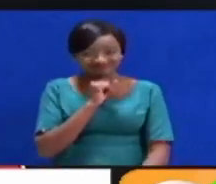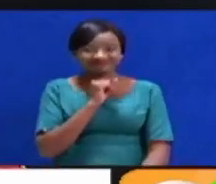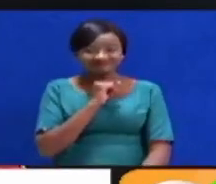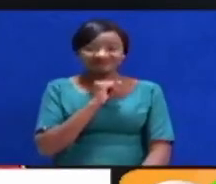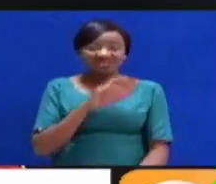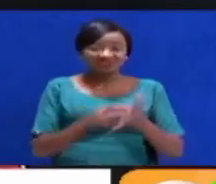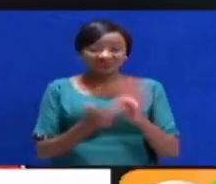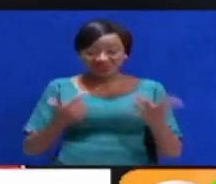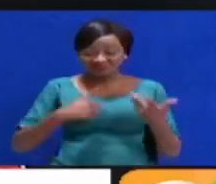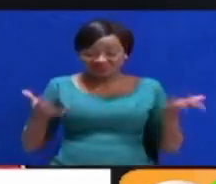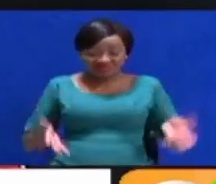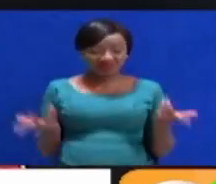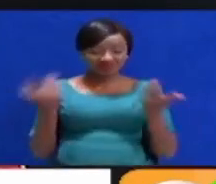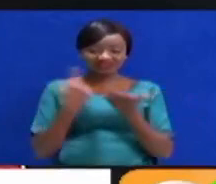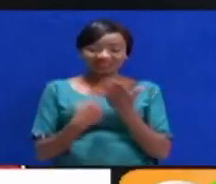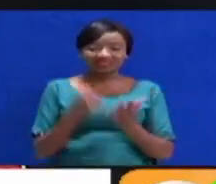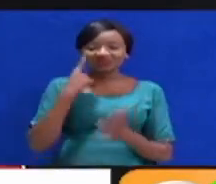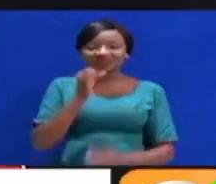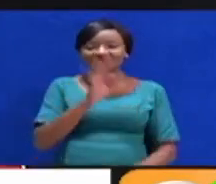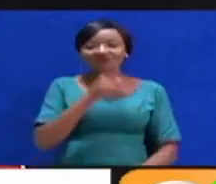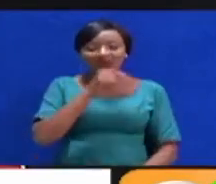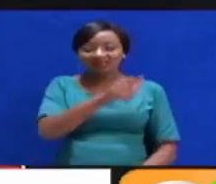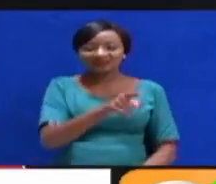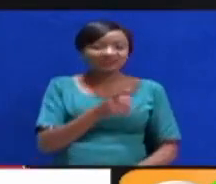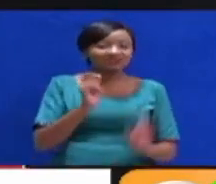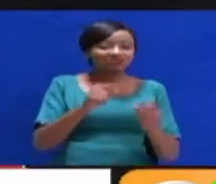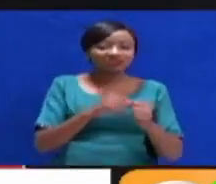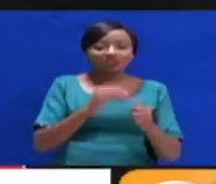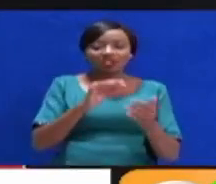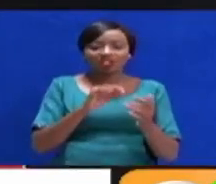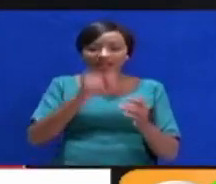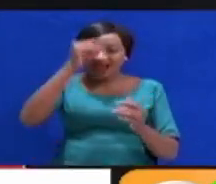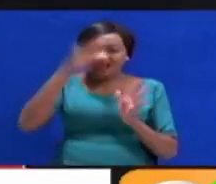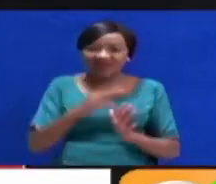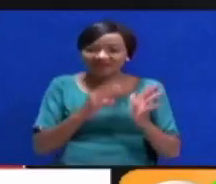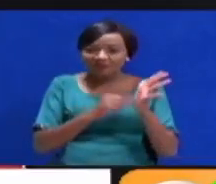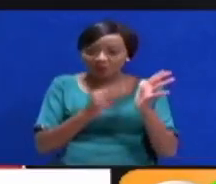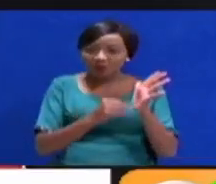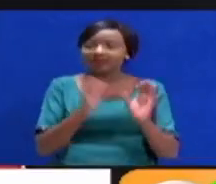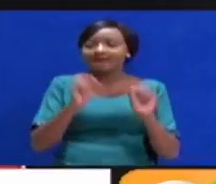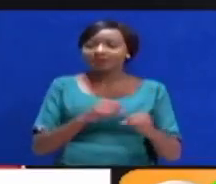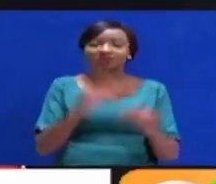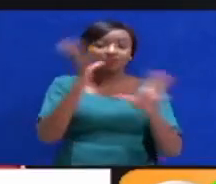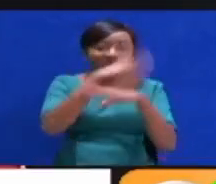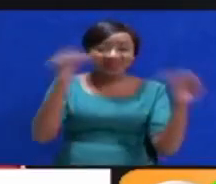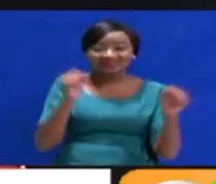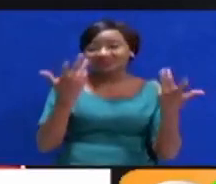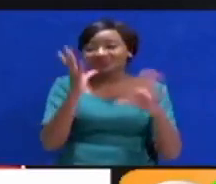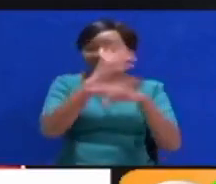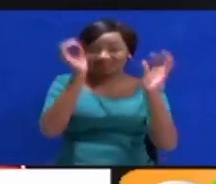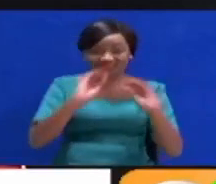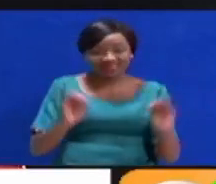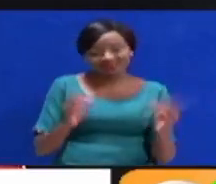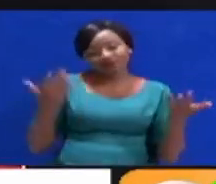discuss whether Professor Kibwana is qualified to be president or not. But a quick look at those reactions reveals what I see